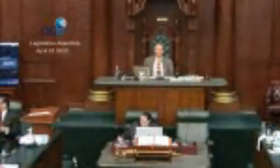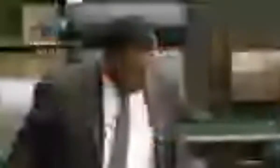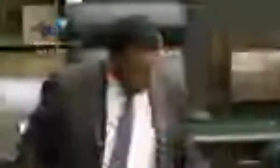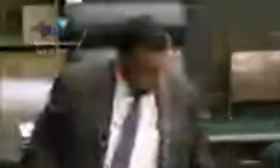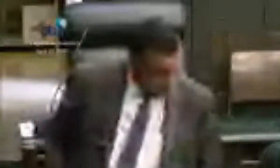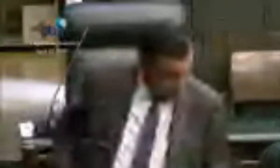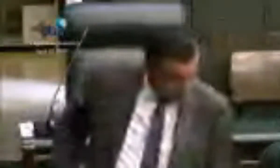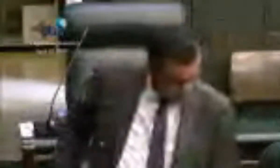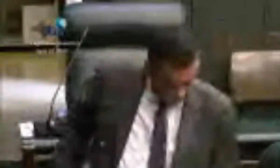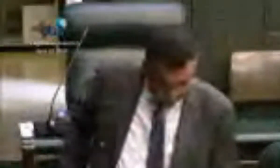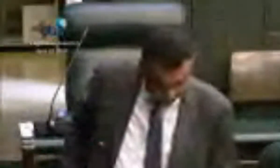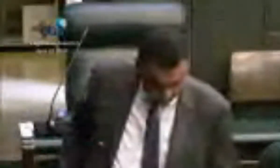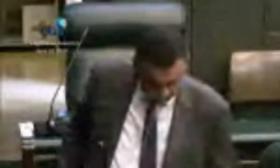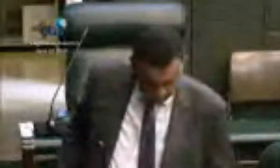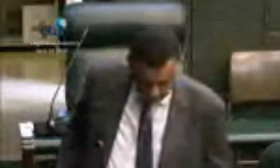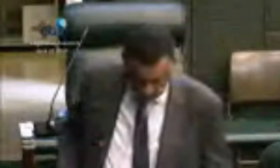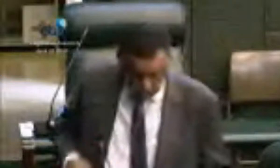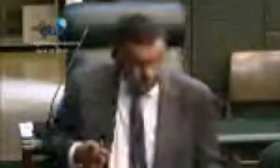Thank you, Mr. Speaker.